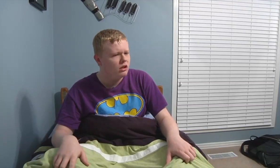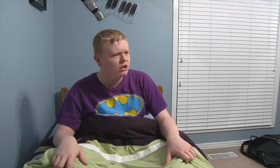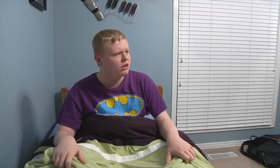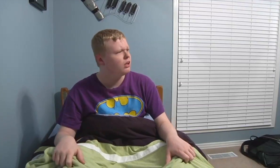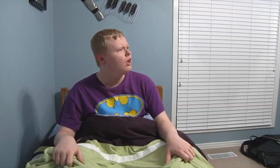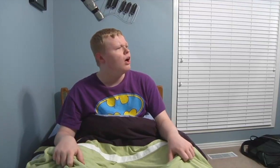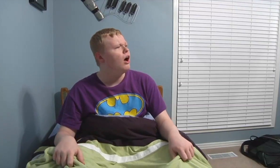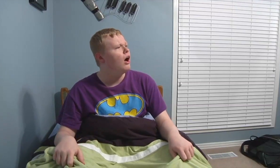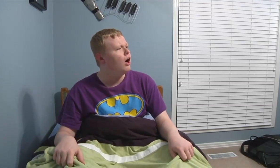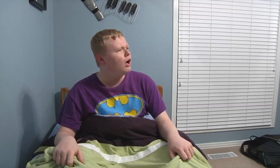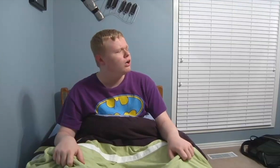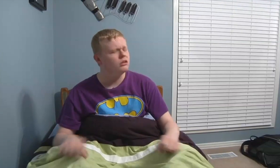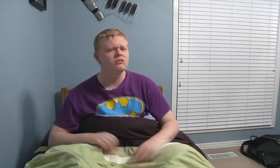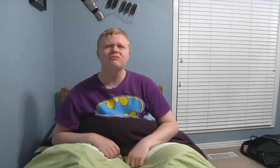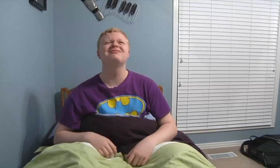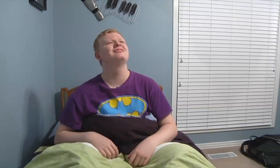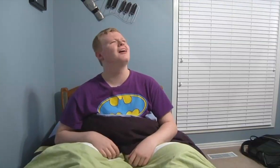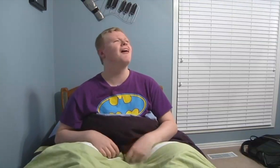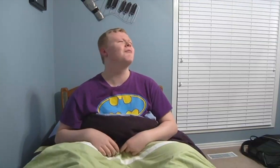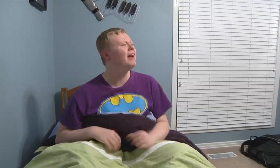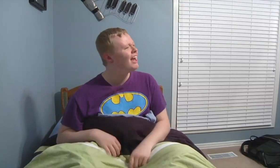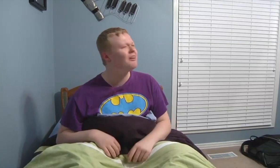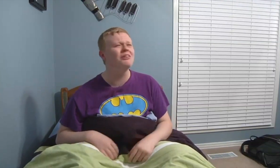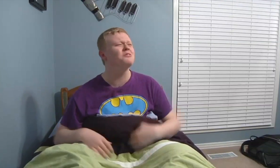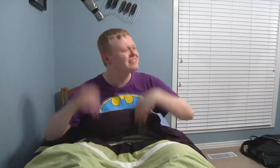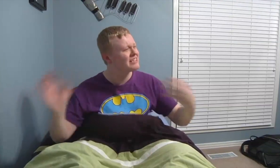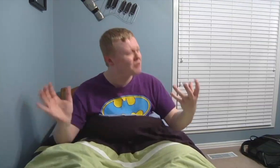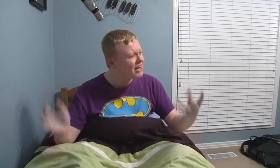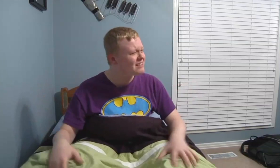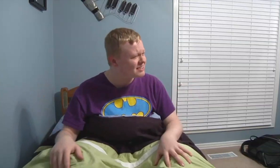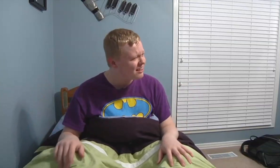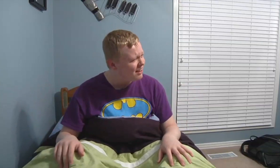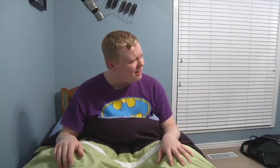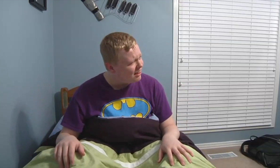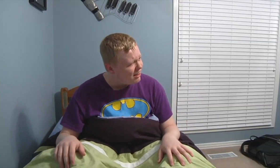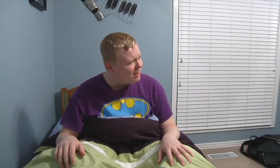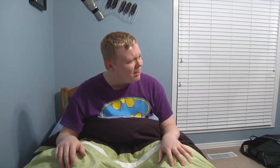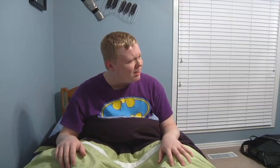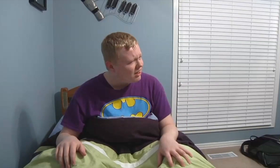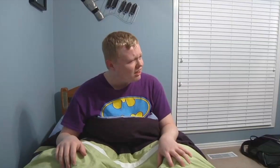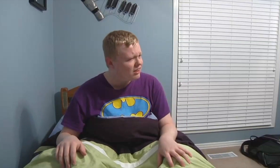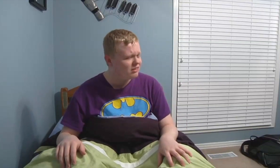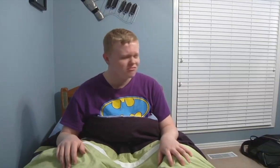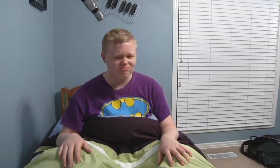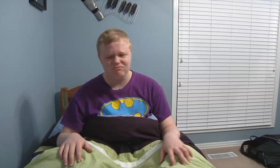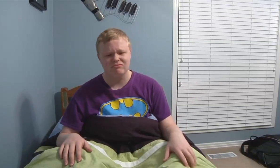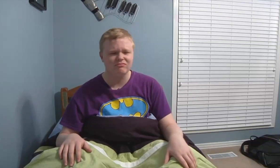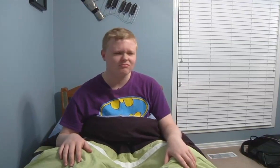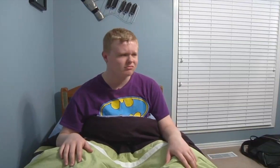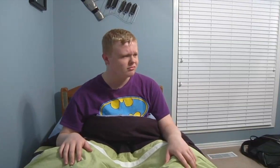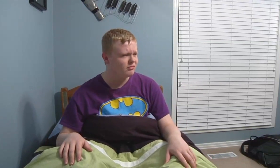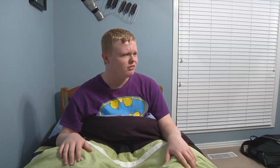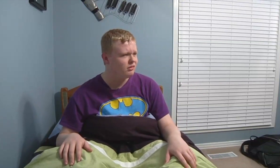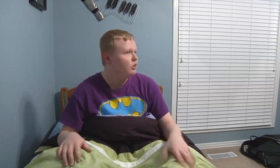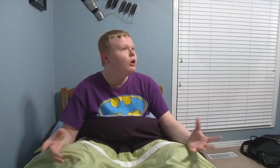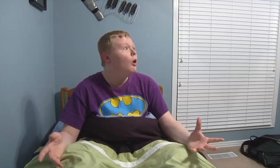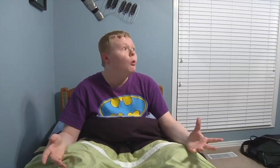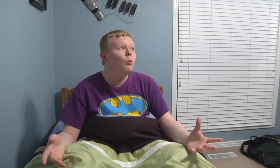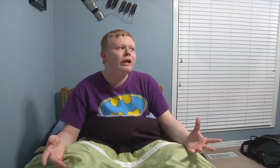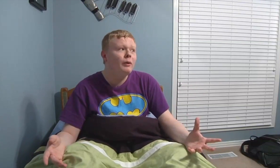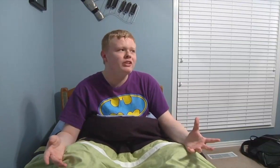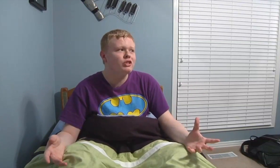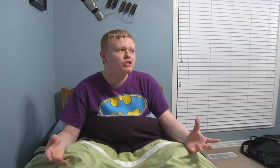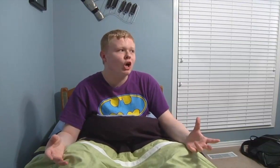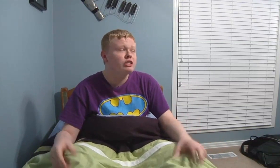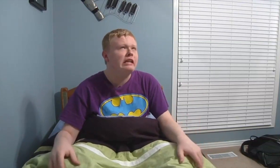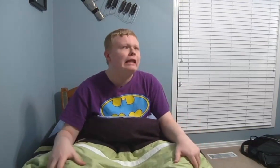and get dressed. It's time to go to church. Oh man, are you serious? Of course. It's Sunday, Stephen.